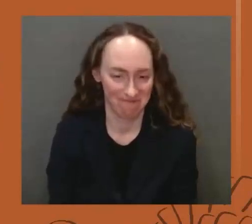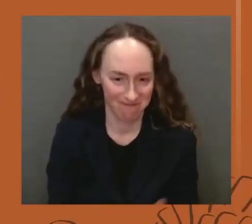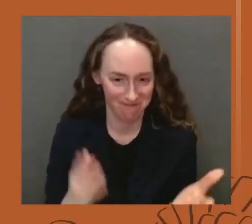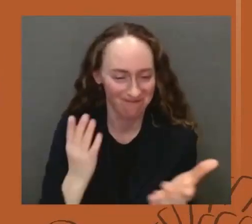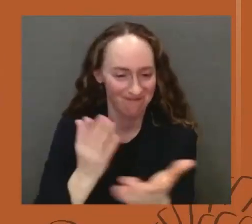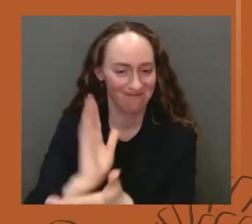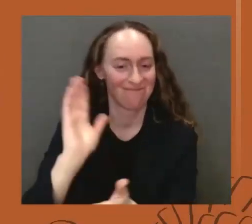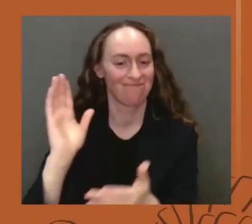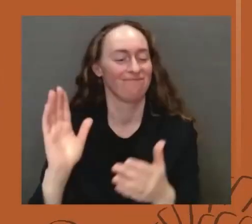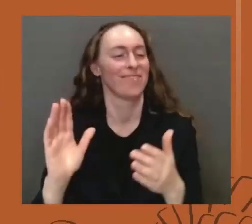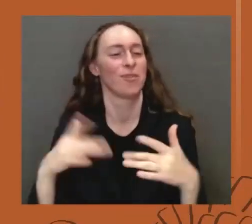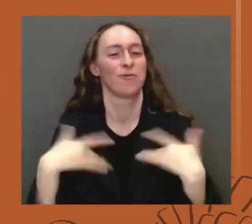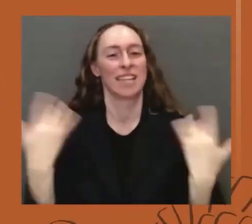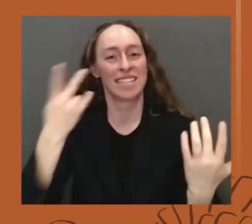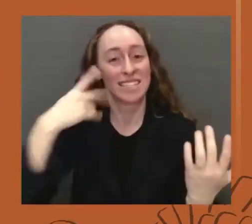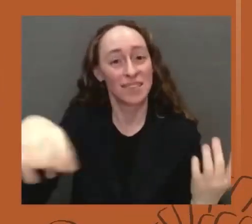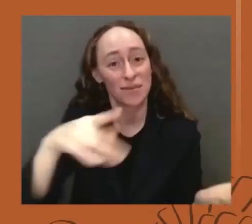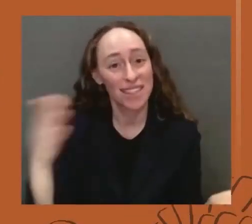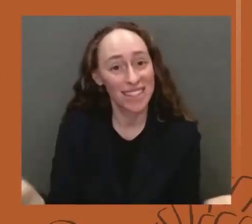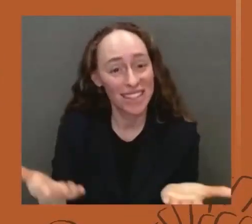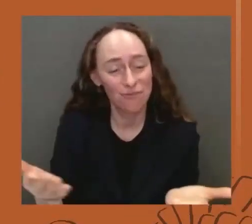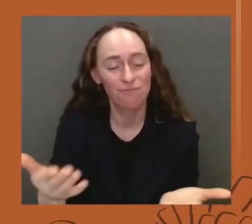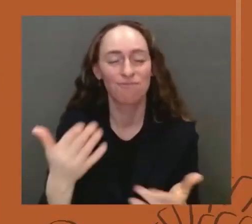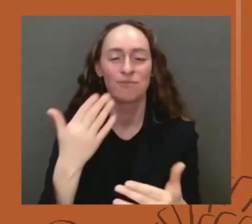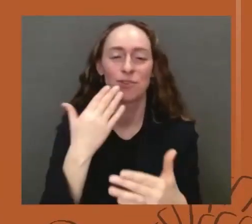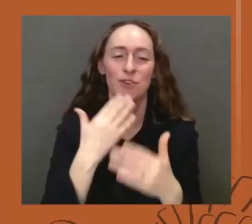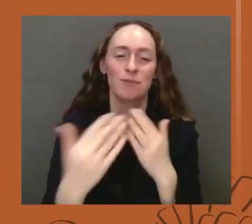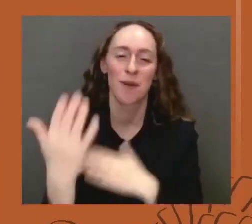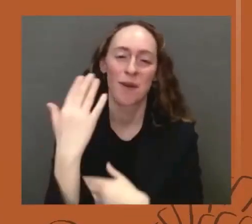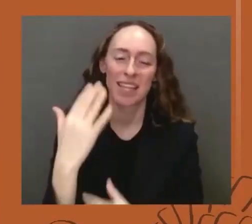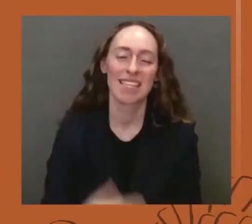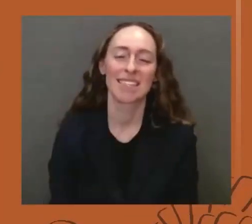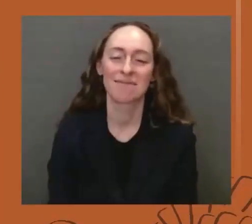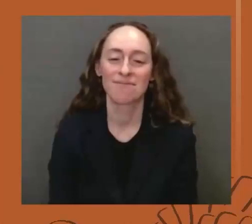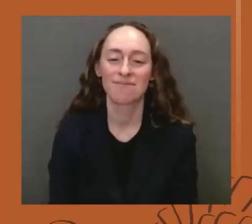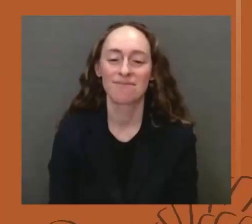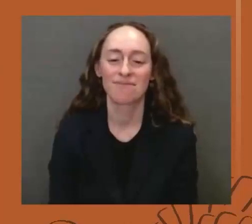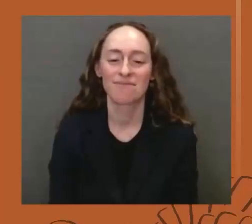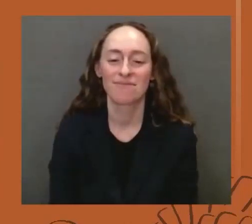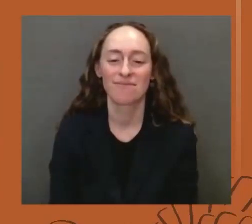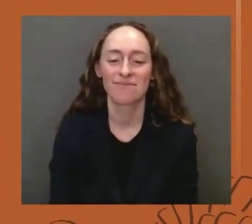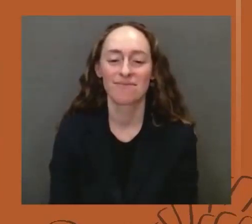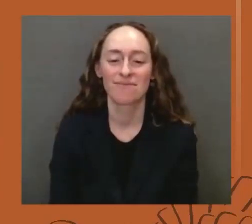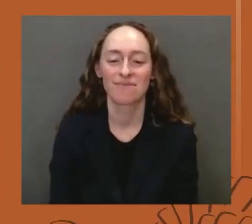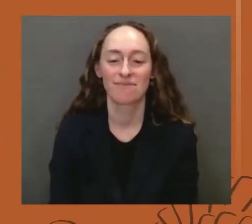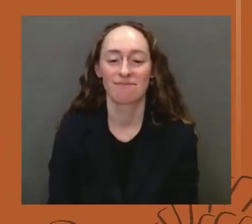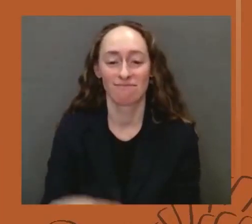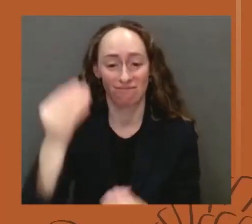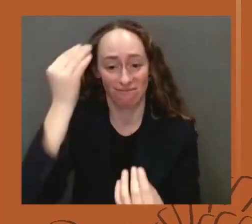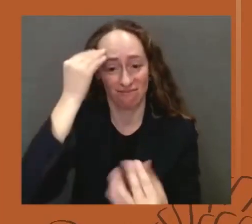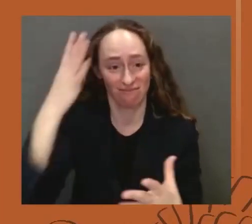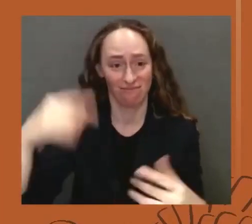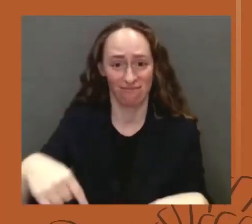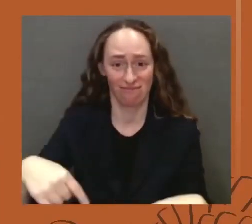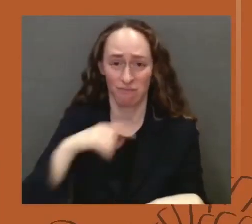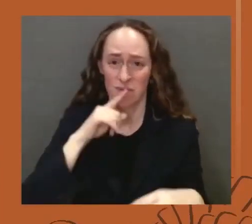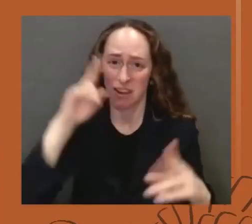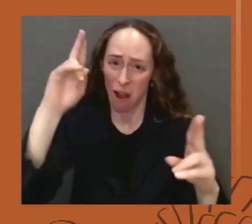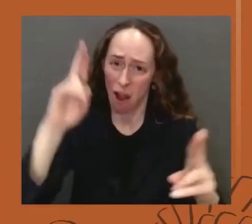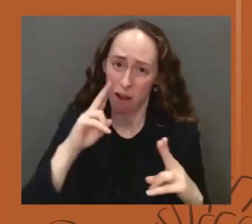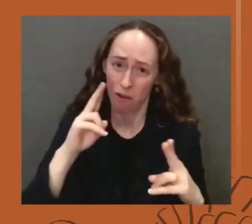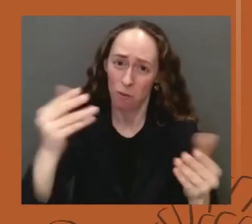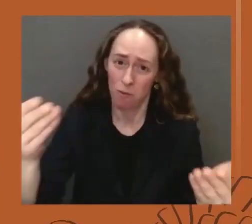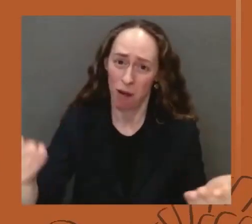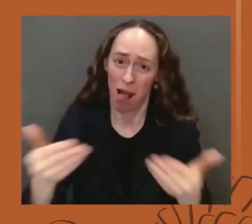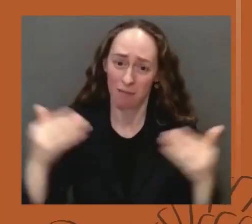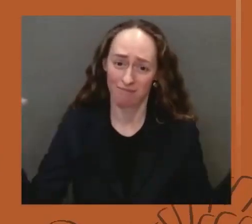to welcome to the biggest edition of this wonderful White House Thanksgiving tradition. And it really is. We've got a lot of